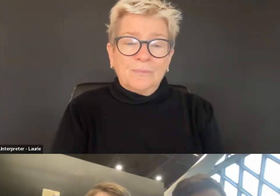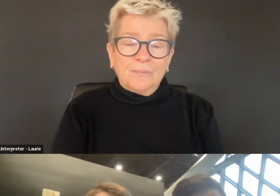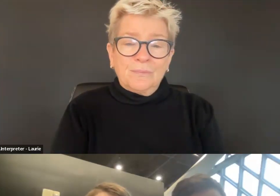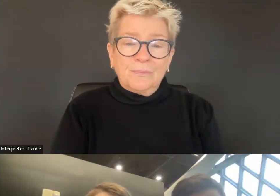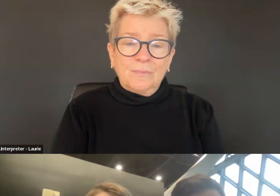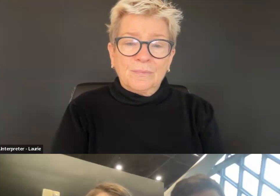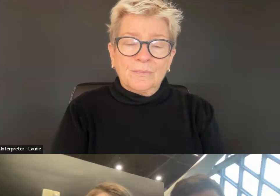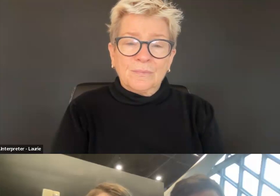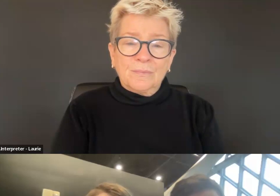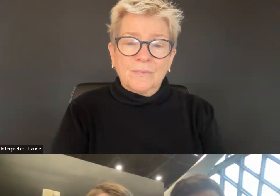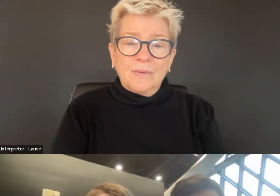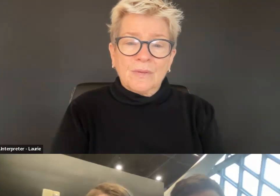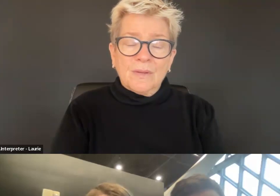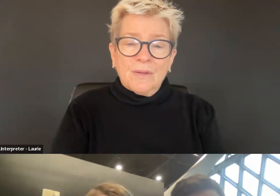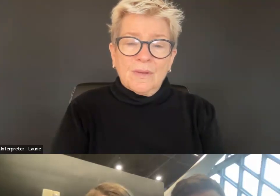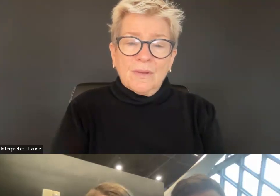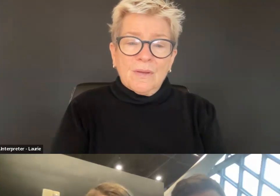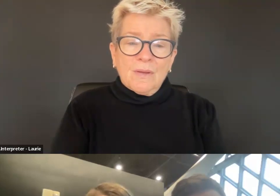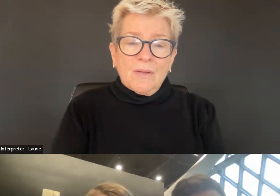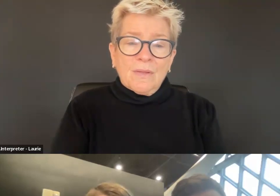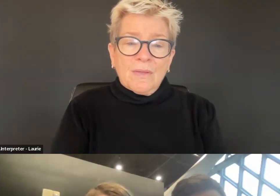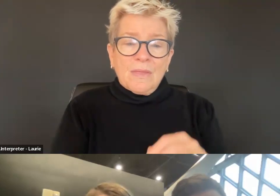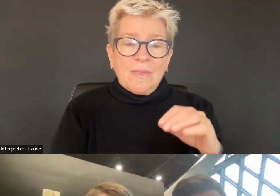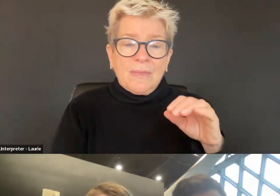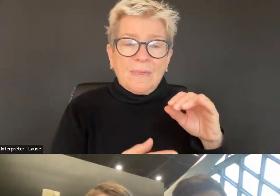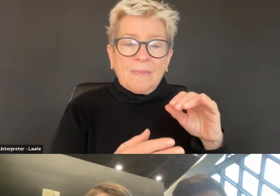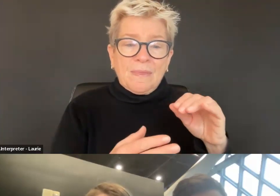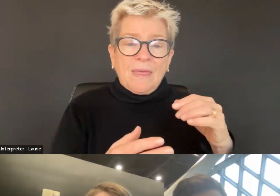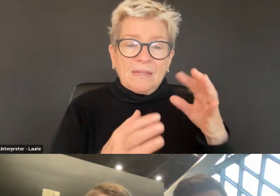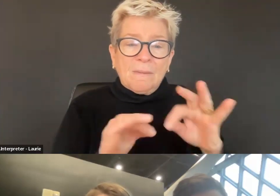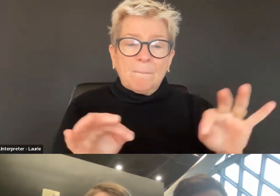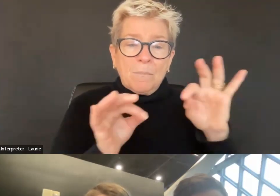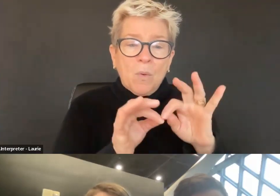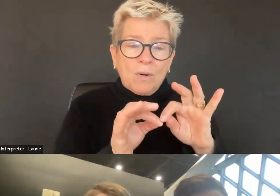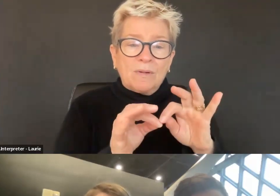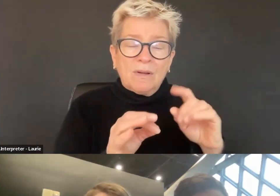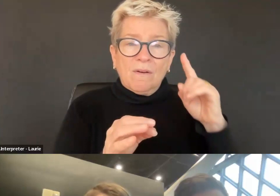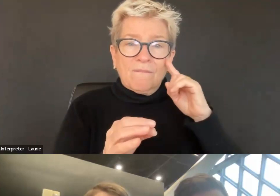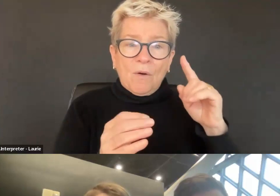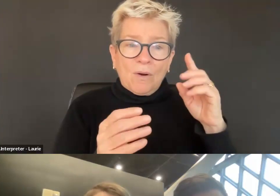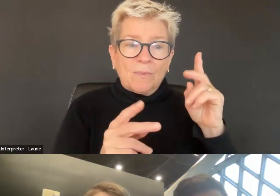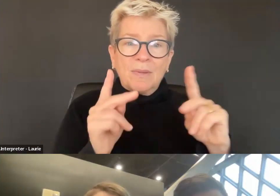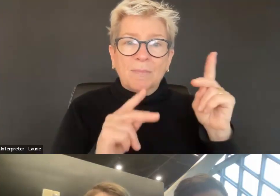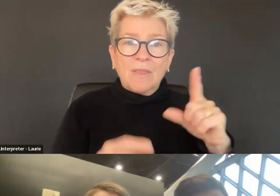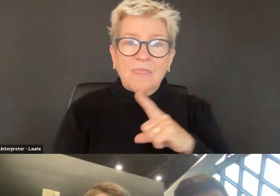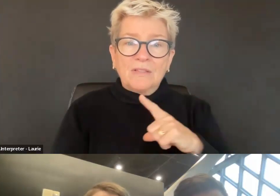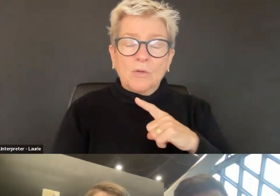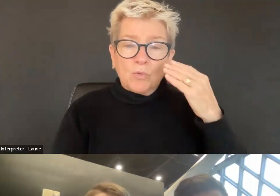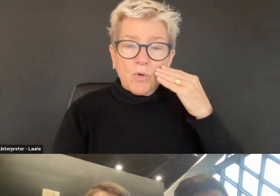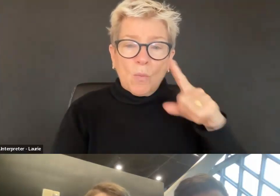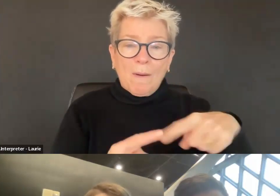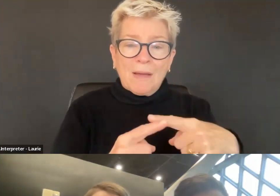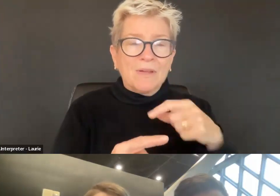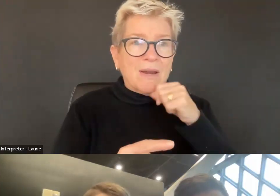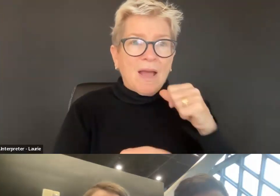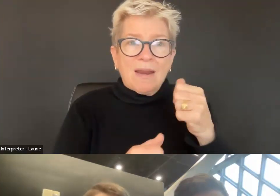because there are many in the legislature who know about this. Not everyone does. And so it's important